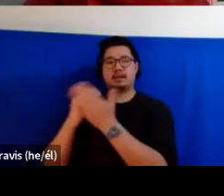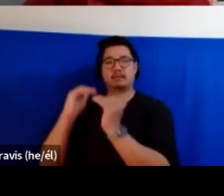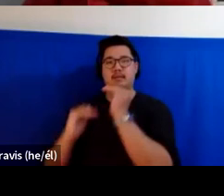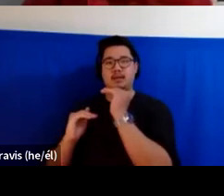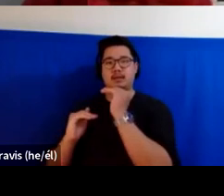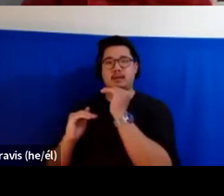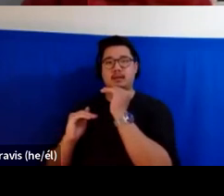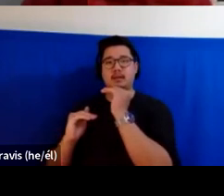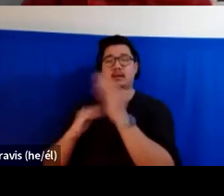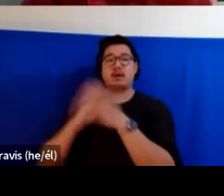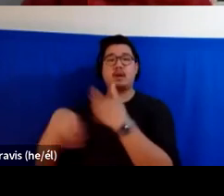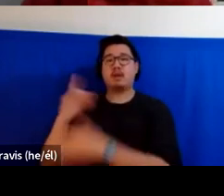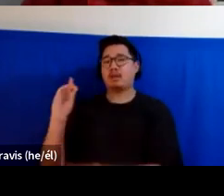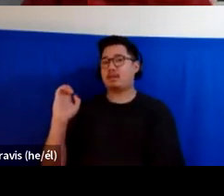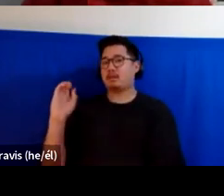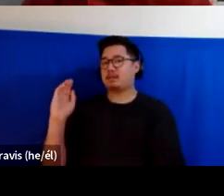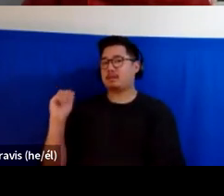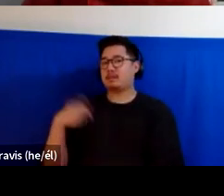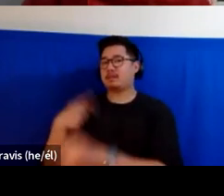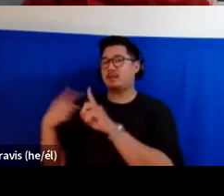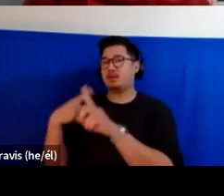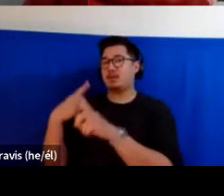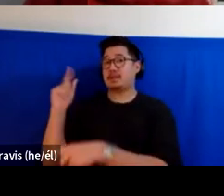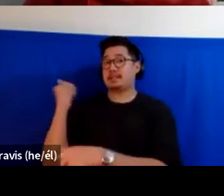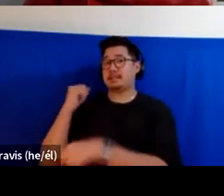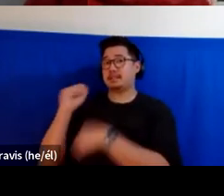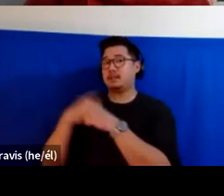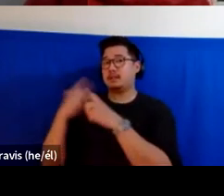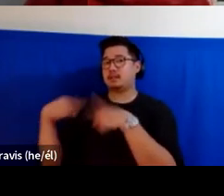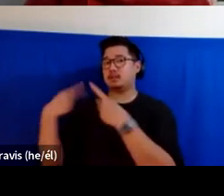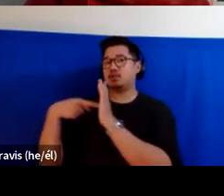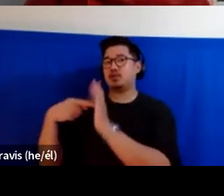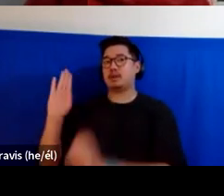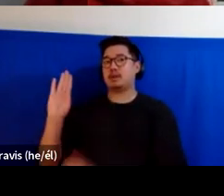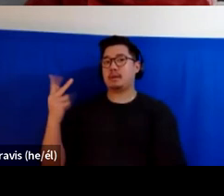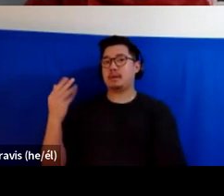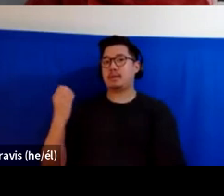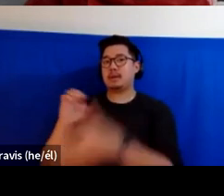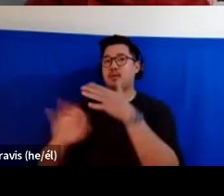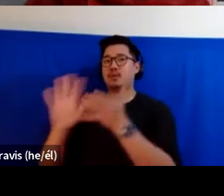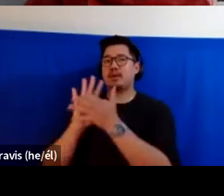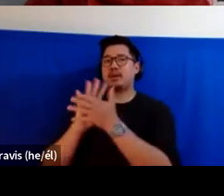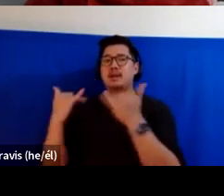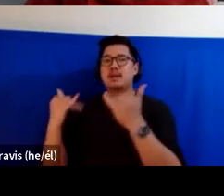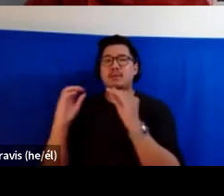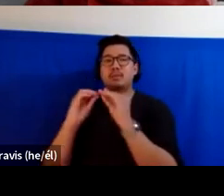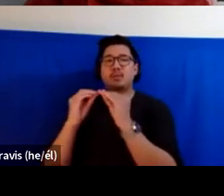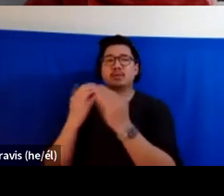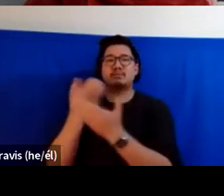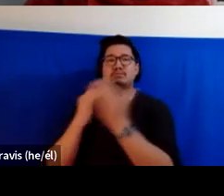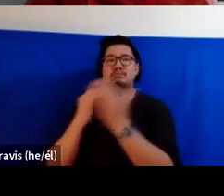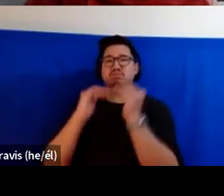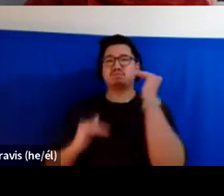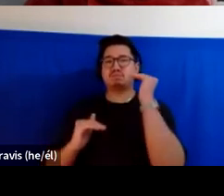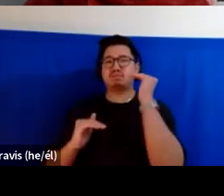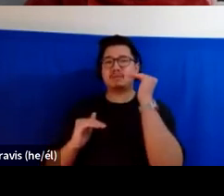all the deci data going back over a decade shows that boston public elementary schools become incredibly more economically disadvantaged in